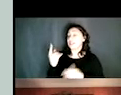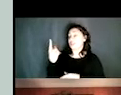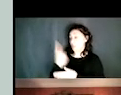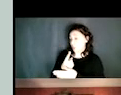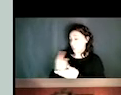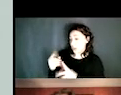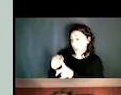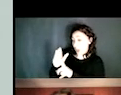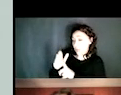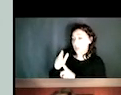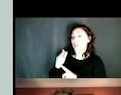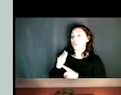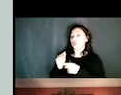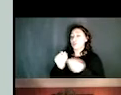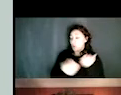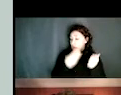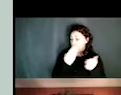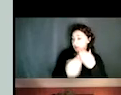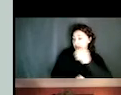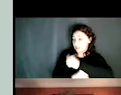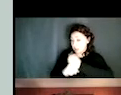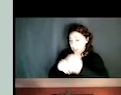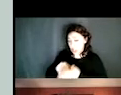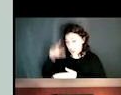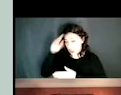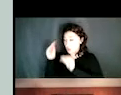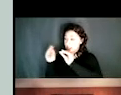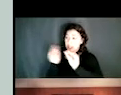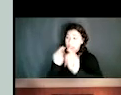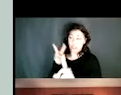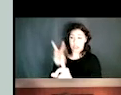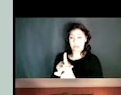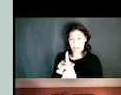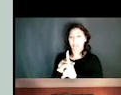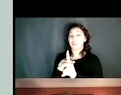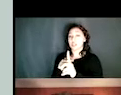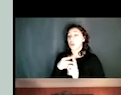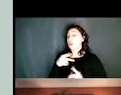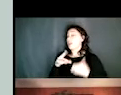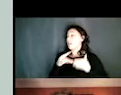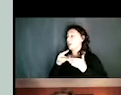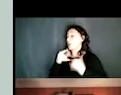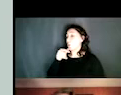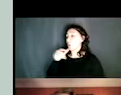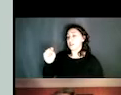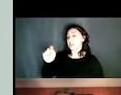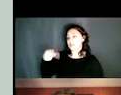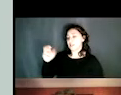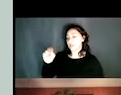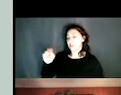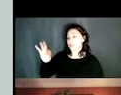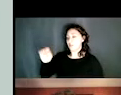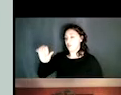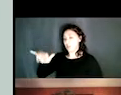is led by Sheridan Stacy Lawrence and Jim Foley. I'd like to thank the 22 faculty who allocated a precious summer week in August